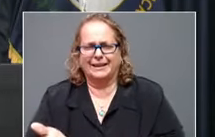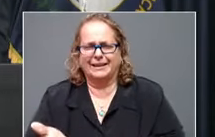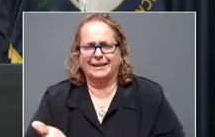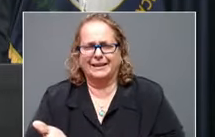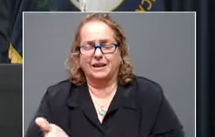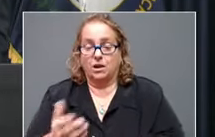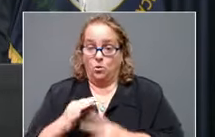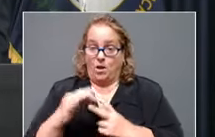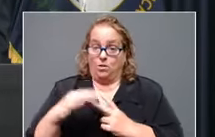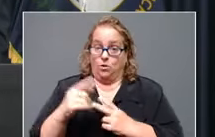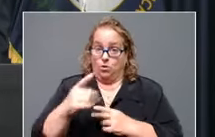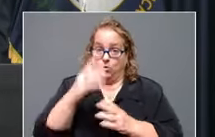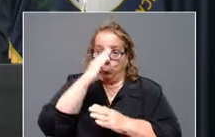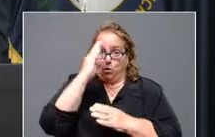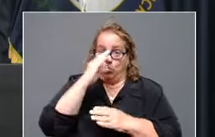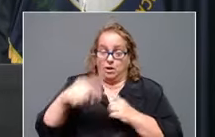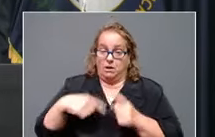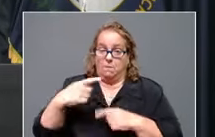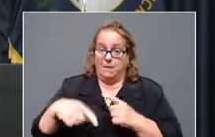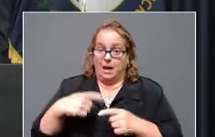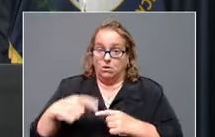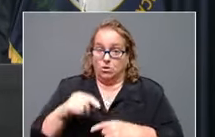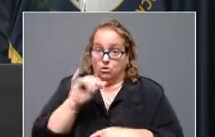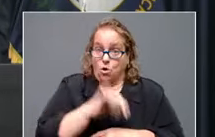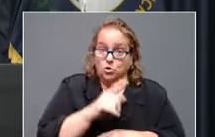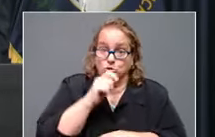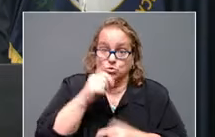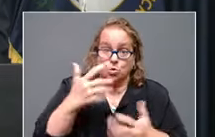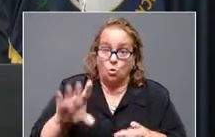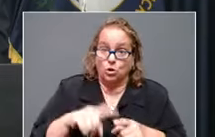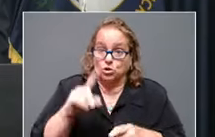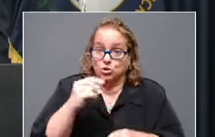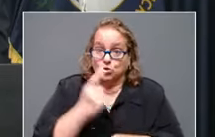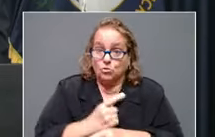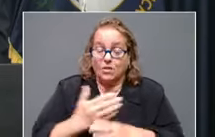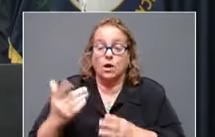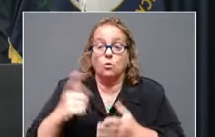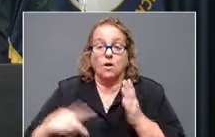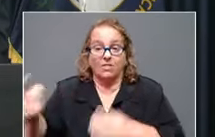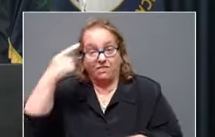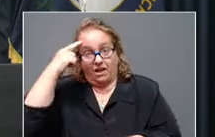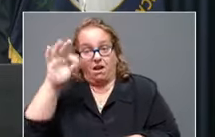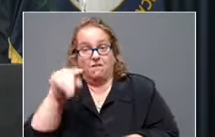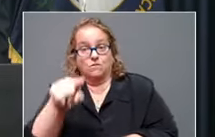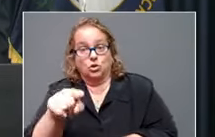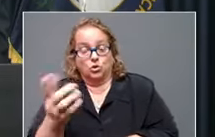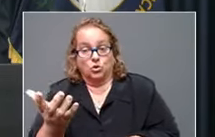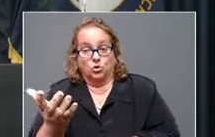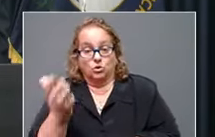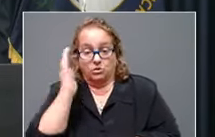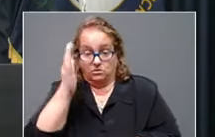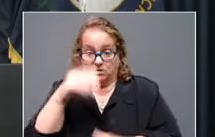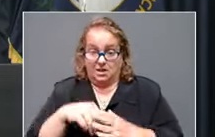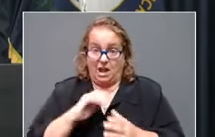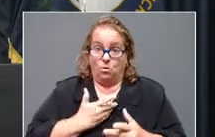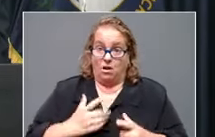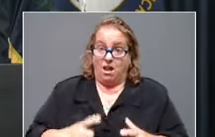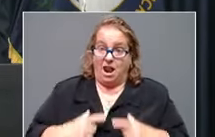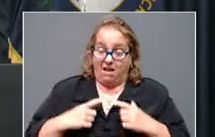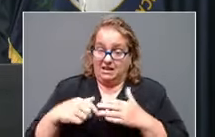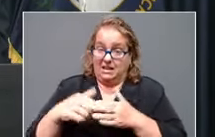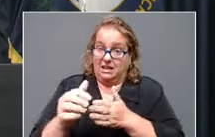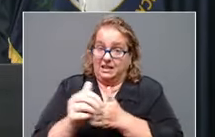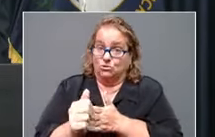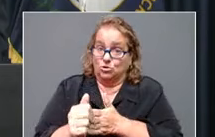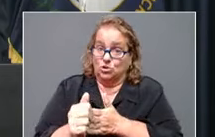see, whether that's folks here in Frankfort or on the local level, who's got the courage to do what's right, who's willing